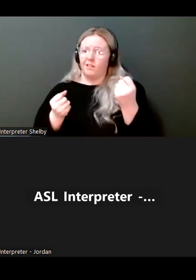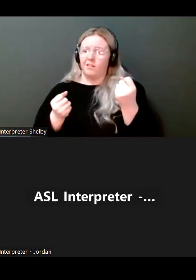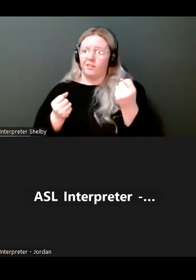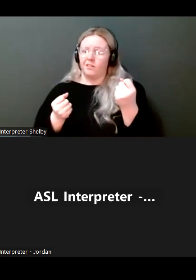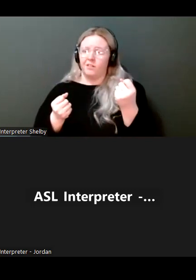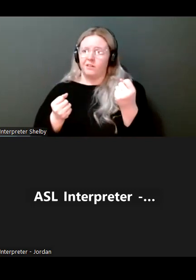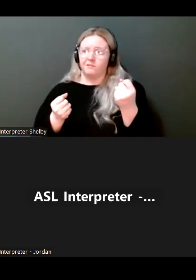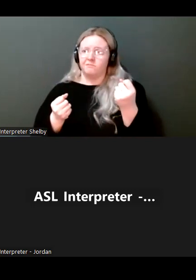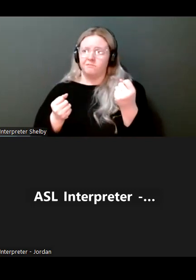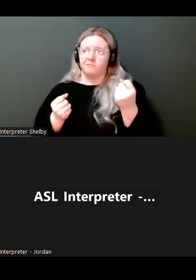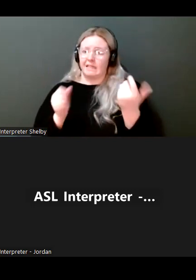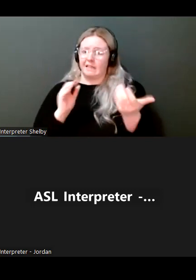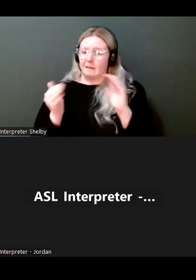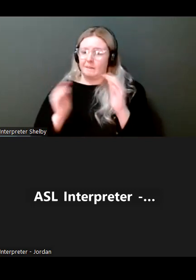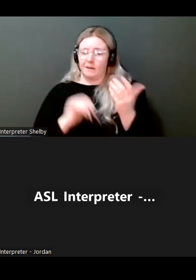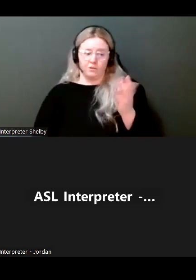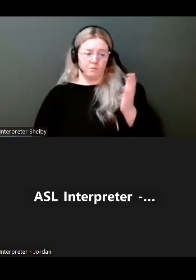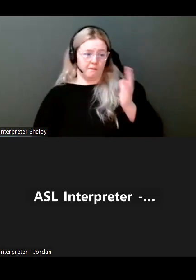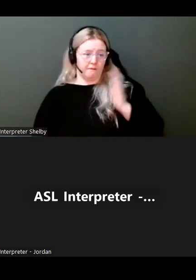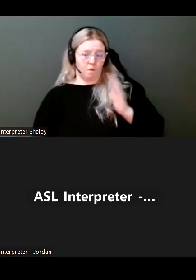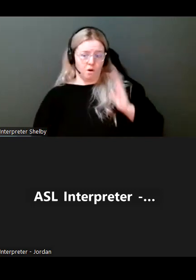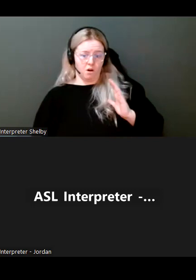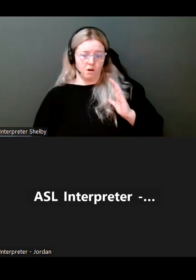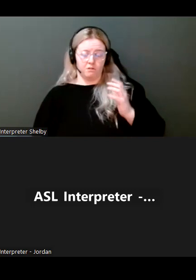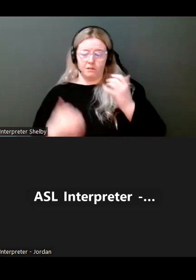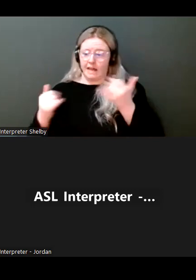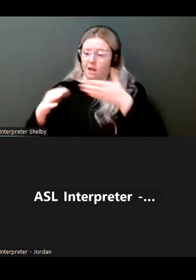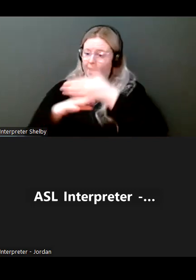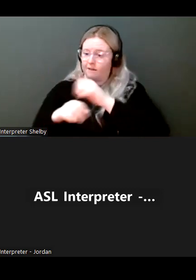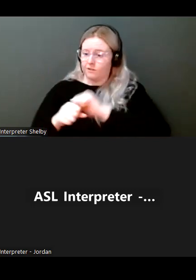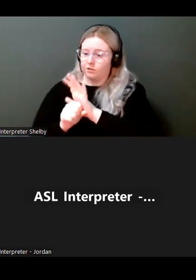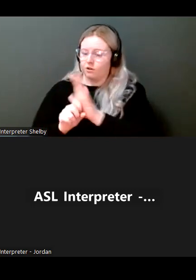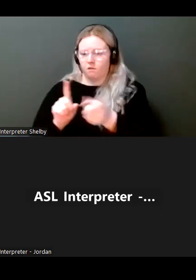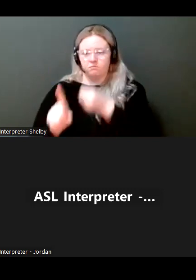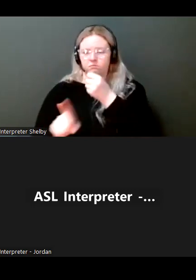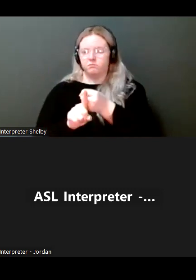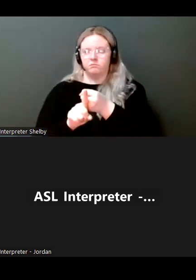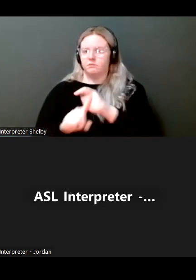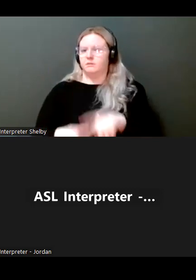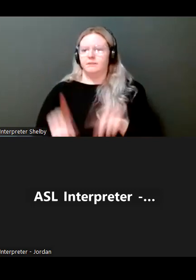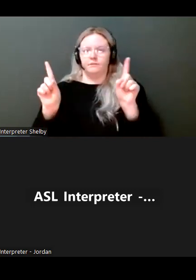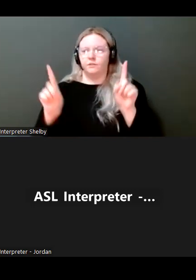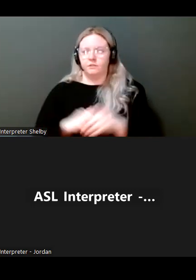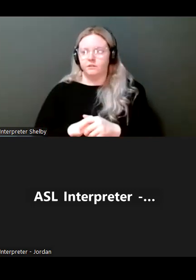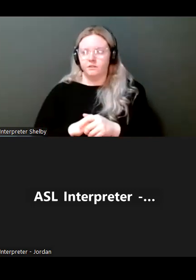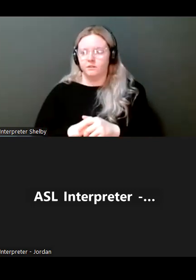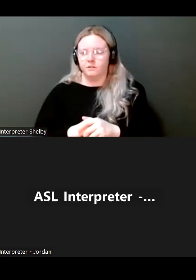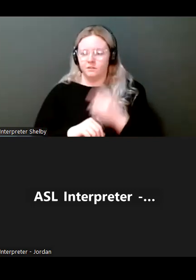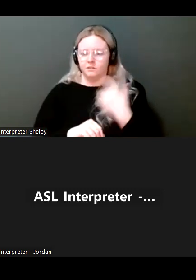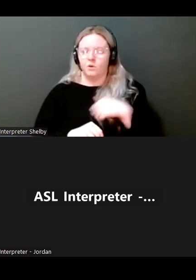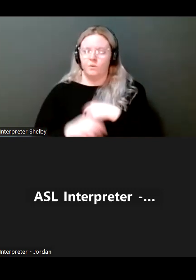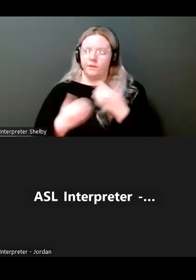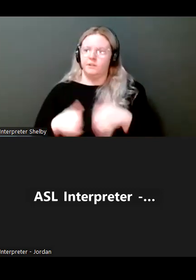it was before the pandemic. We're still impacted by all that